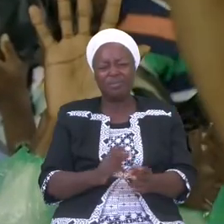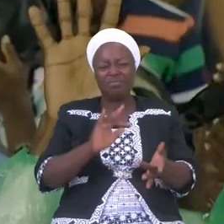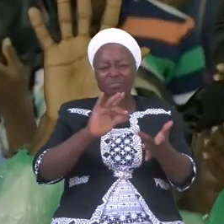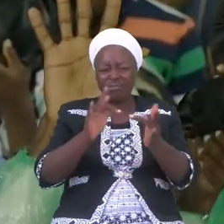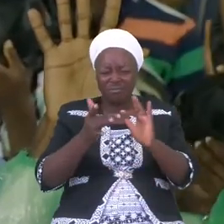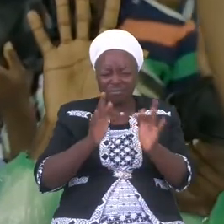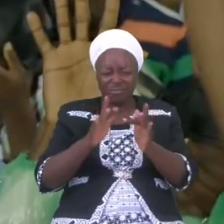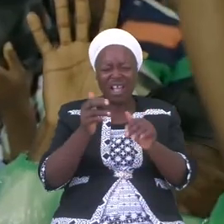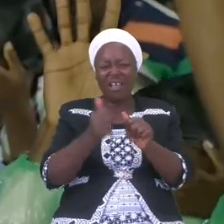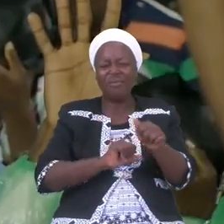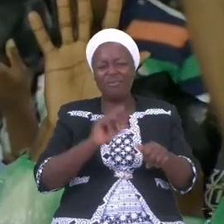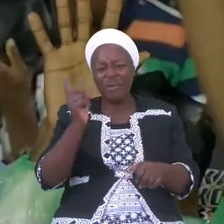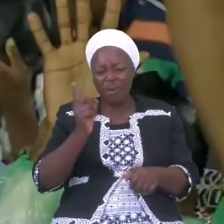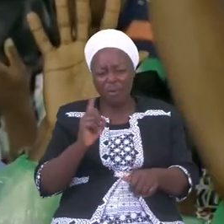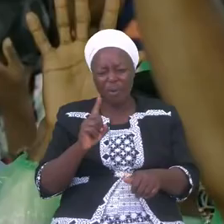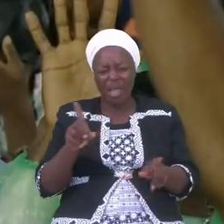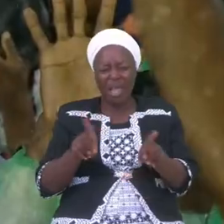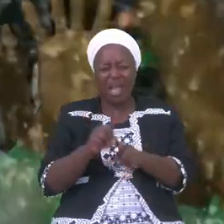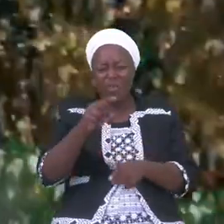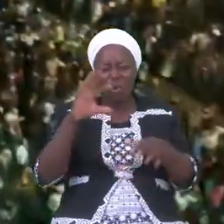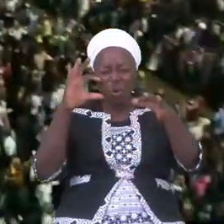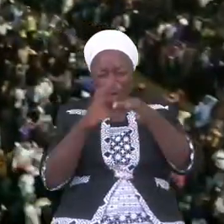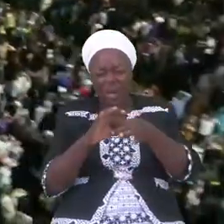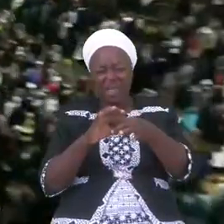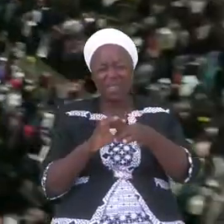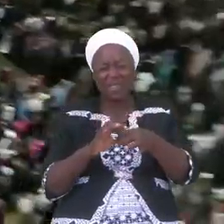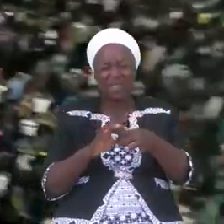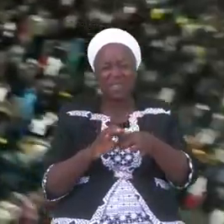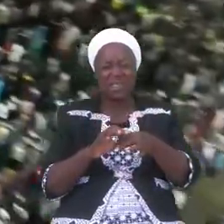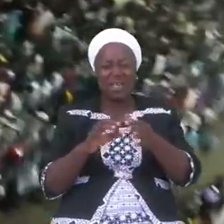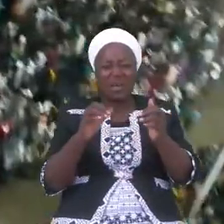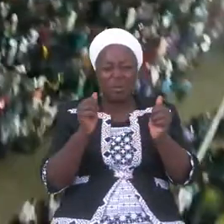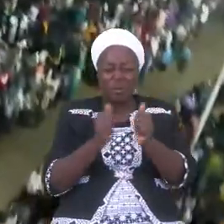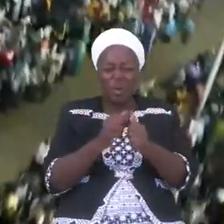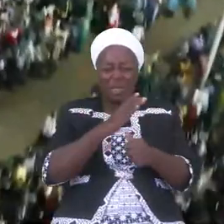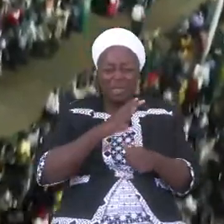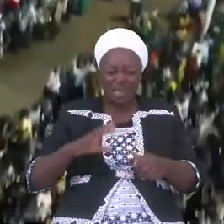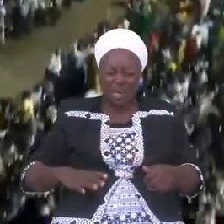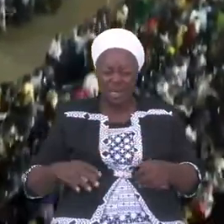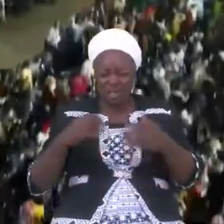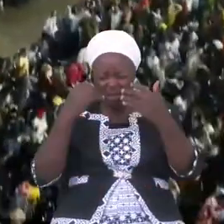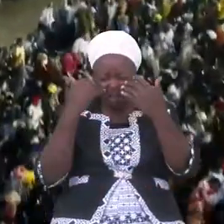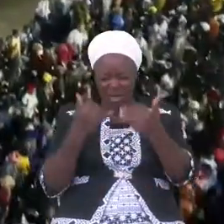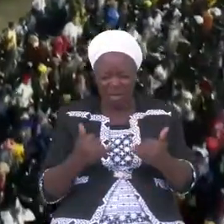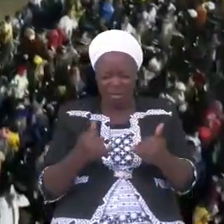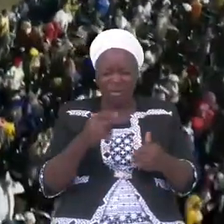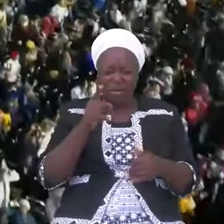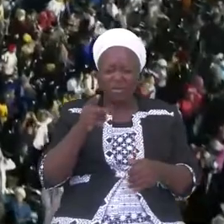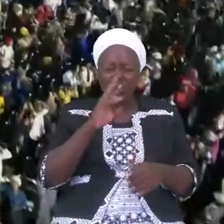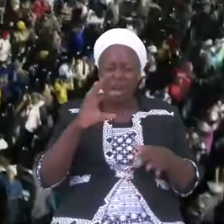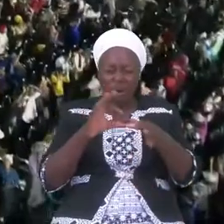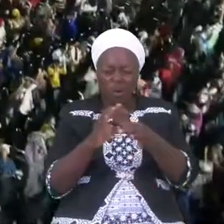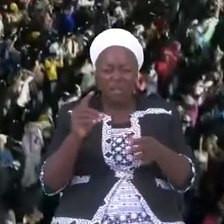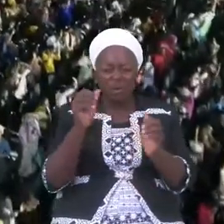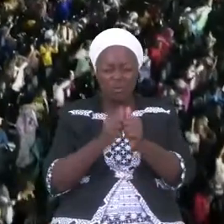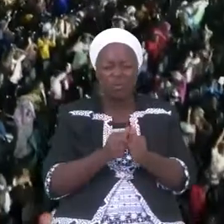Online, everywhere, as you connect with Christ now, you are connected with